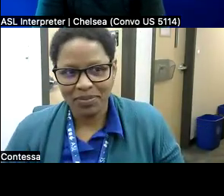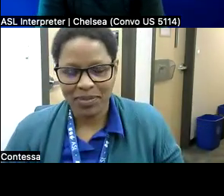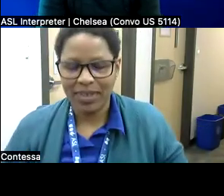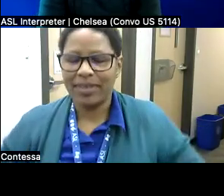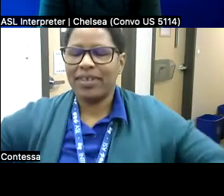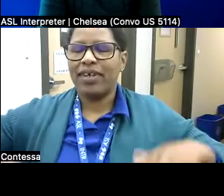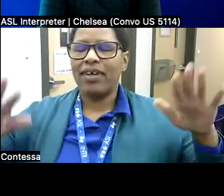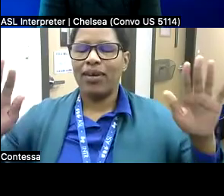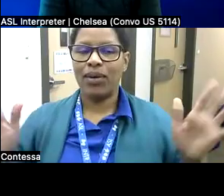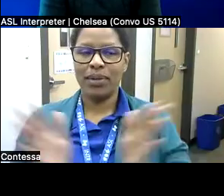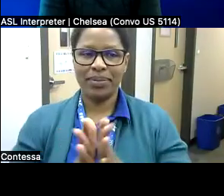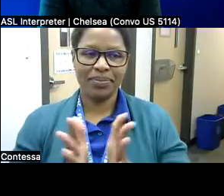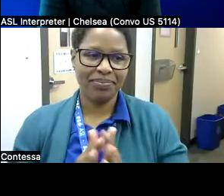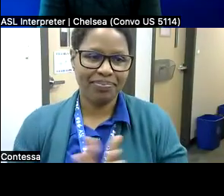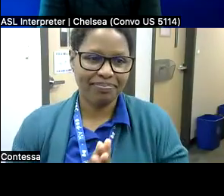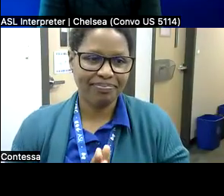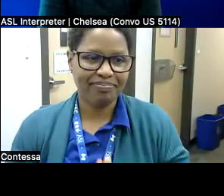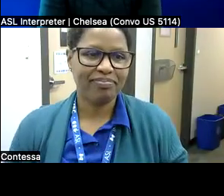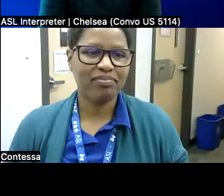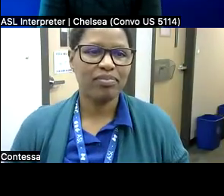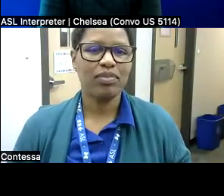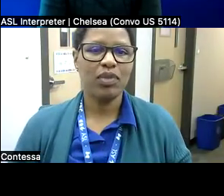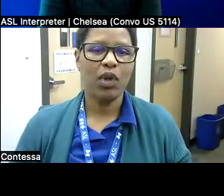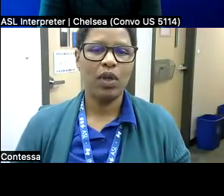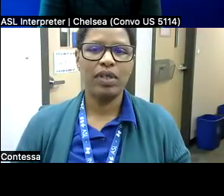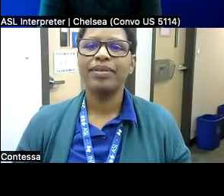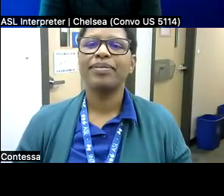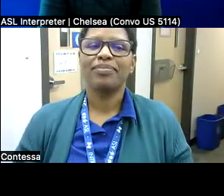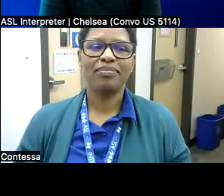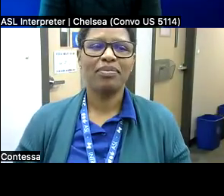Okay, whew, it's in depth. All right, let's see.